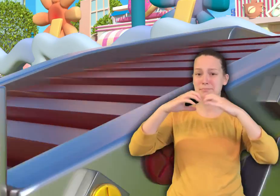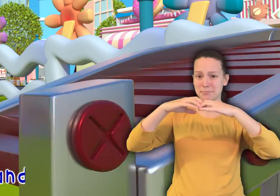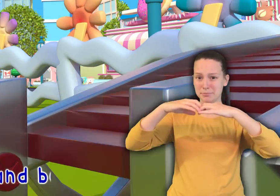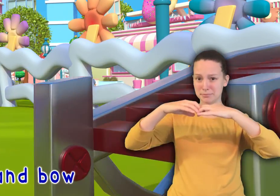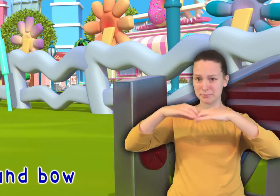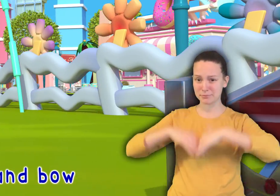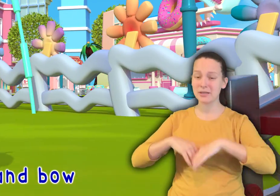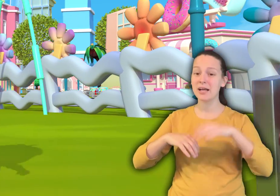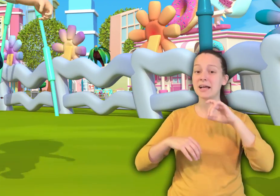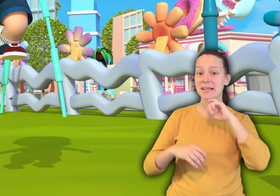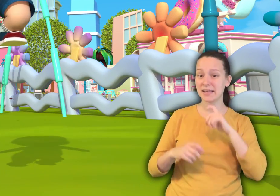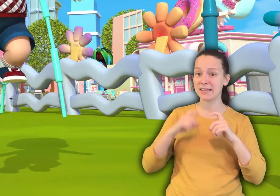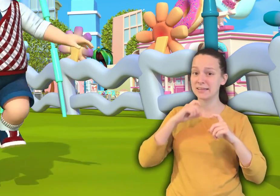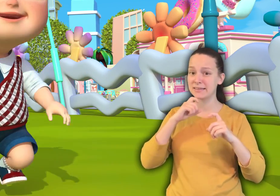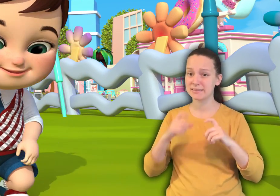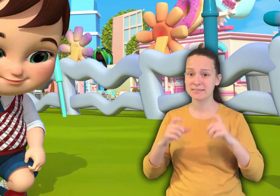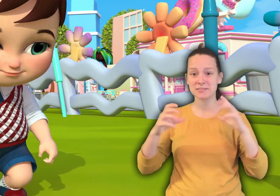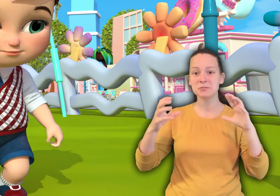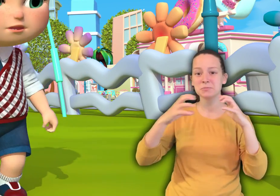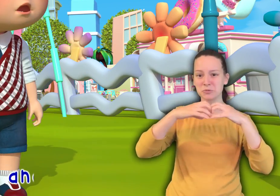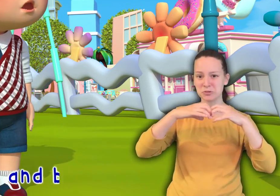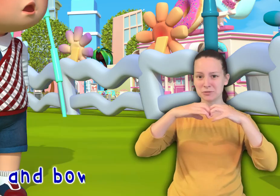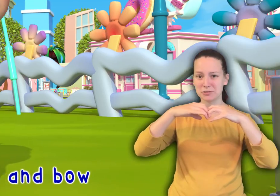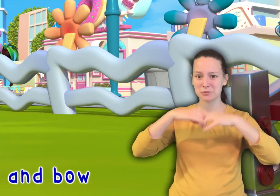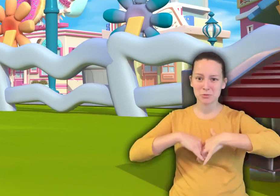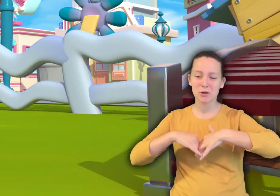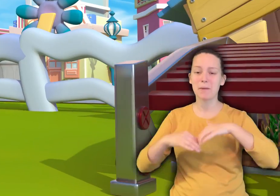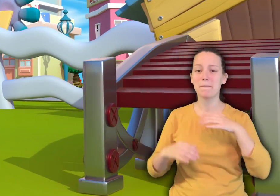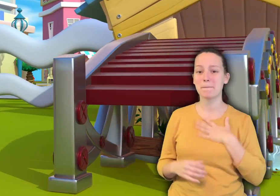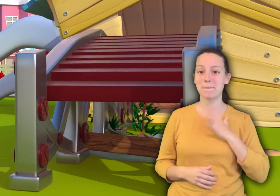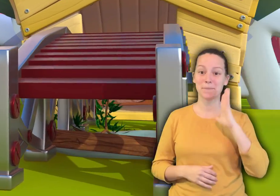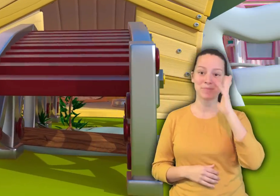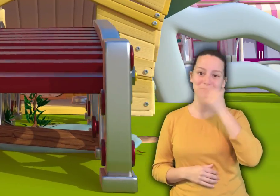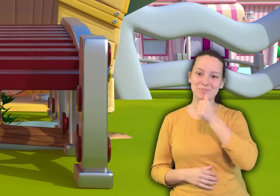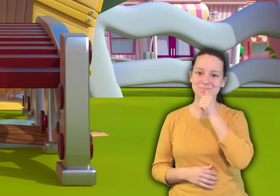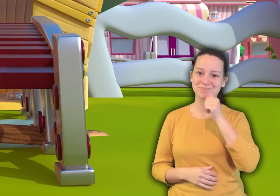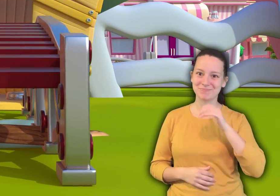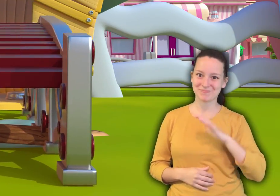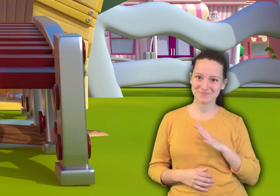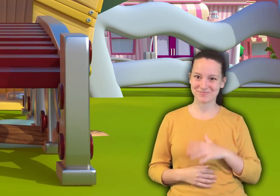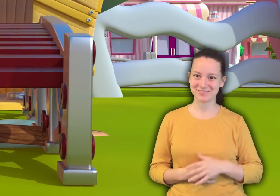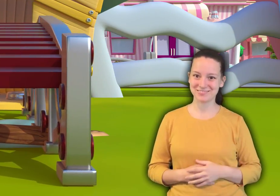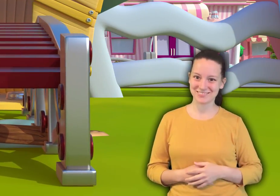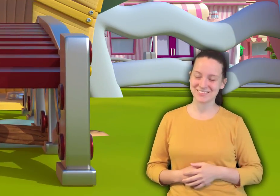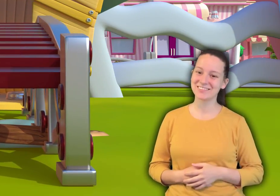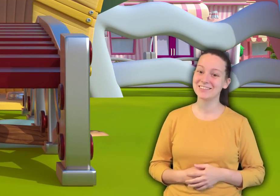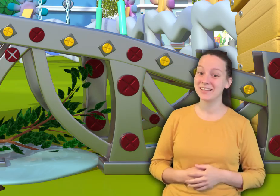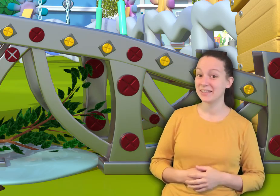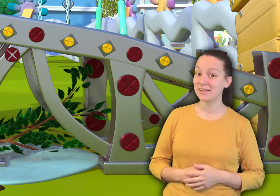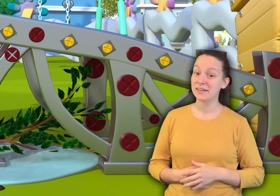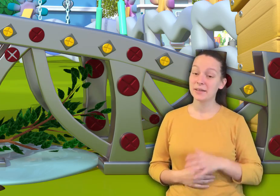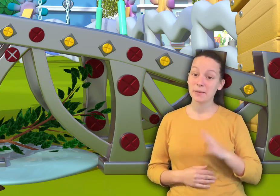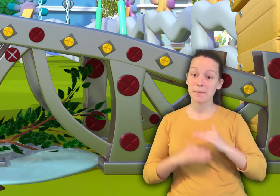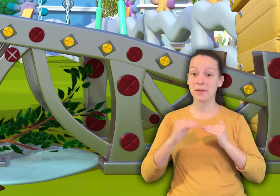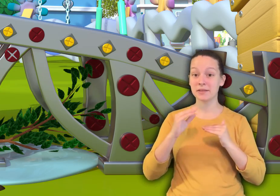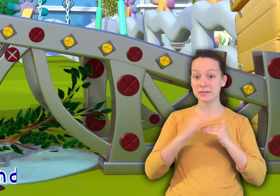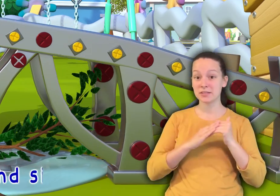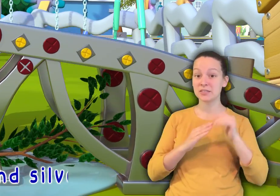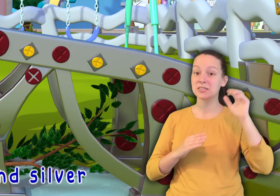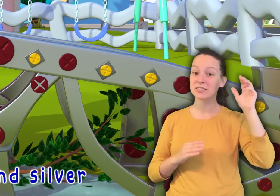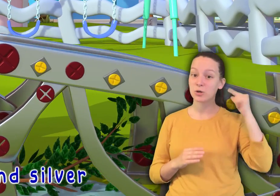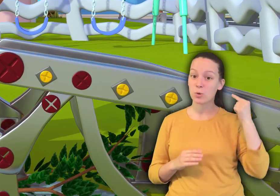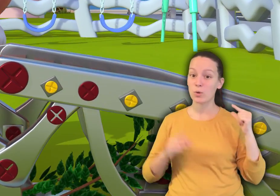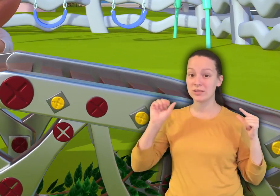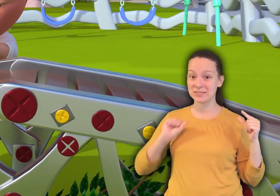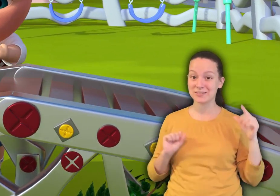bow Bend and bow I a steel will bend and bow my fair lady build it up with